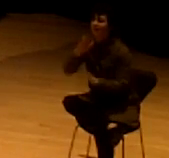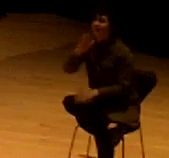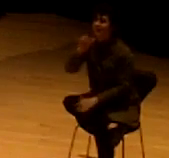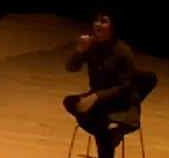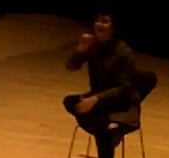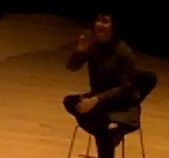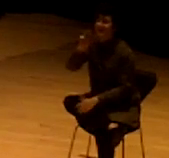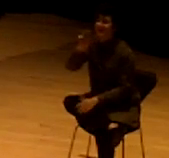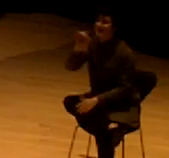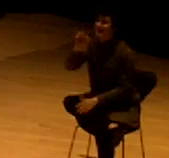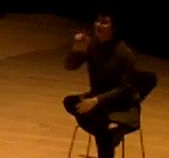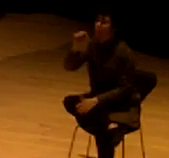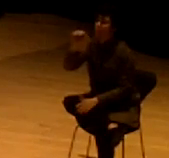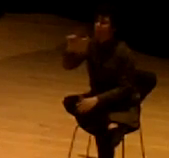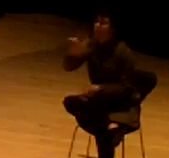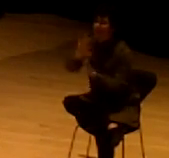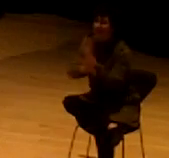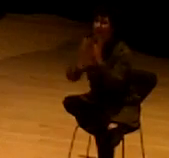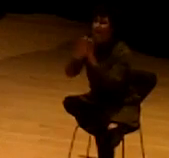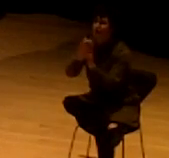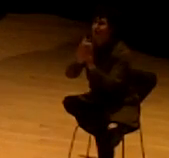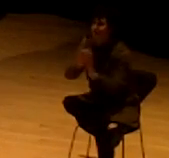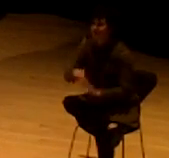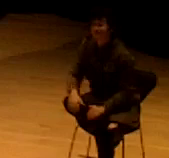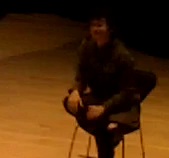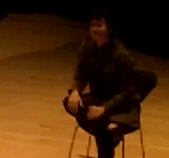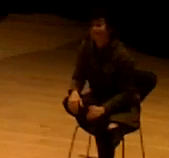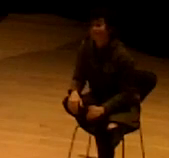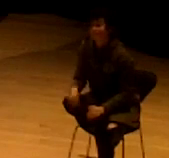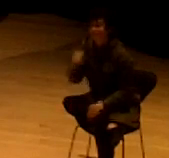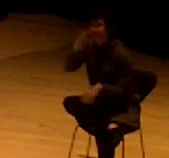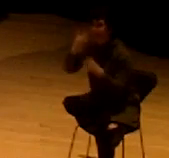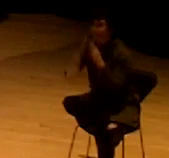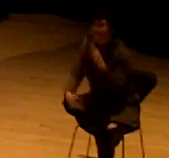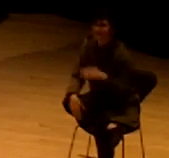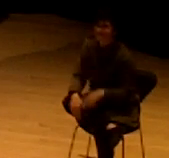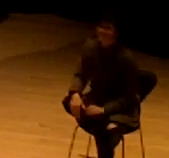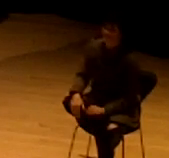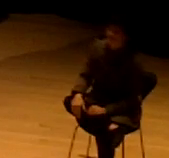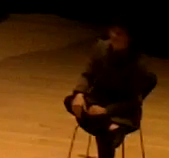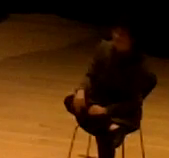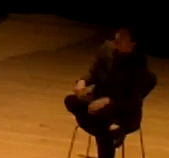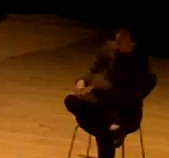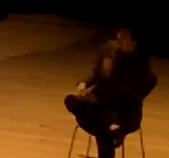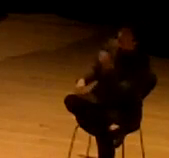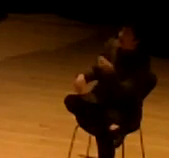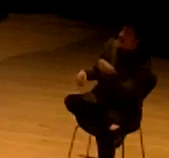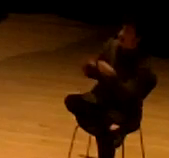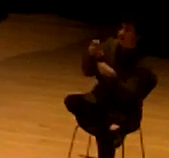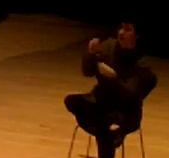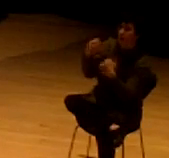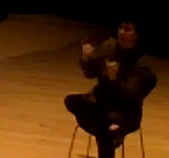That's the lesson. Yeah. So I'm curious, you talked about how, you know, inclusion and access is something that, the buzzwords that get thrown around a